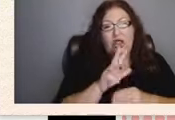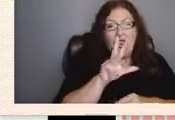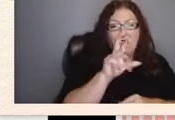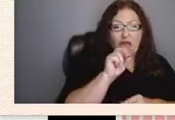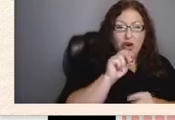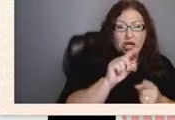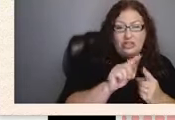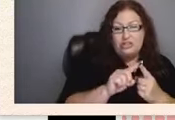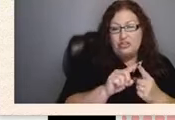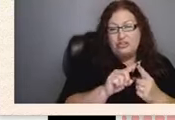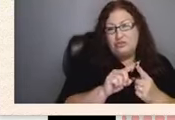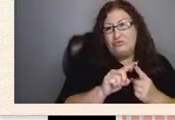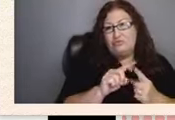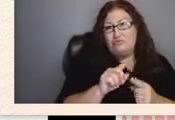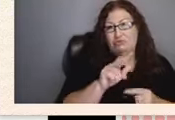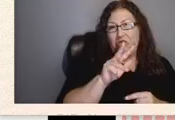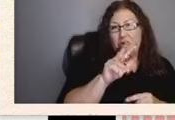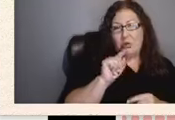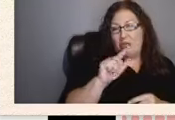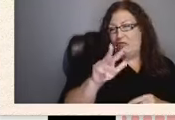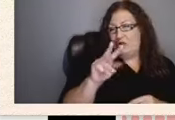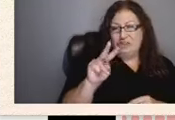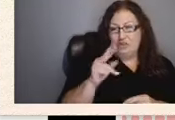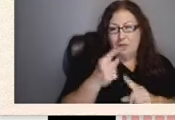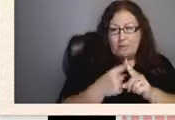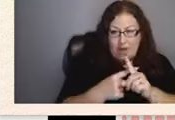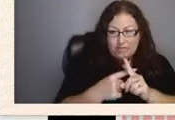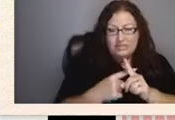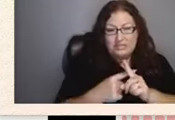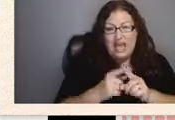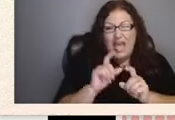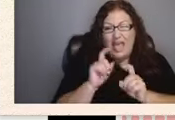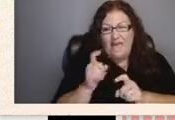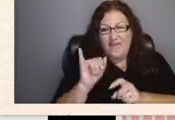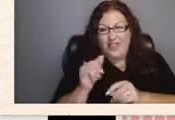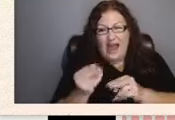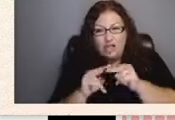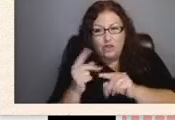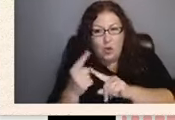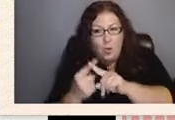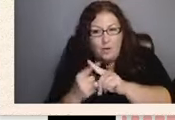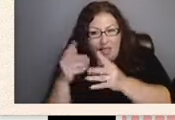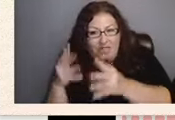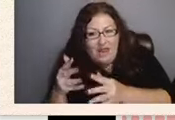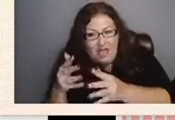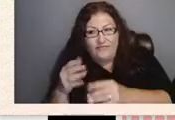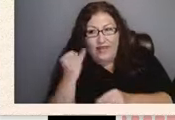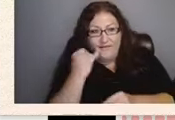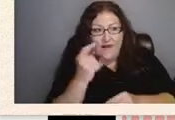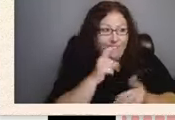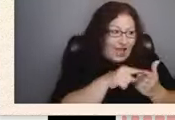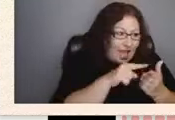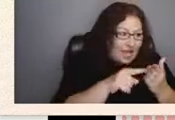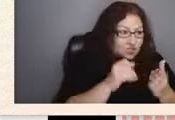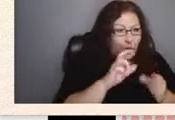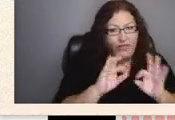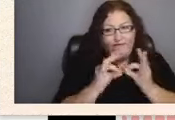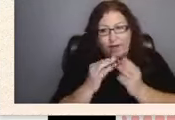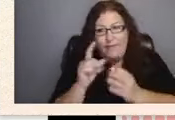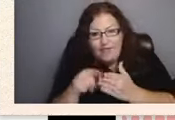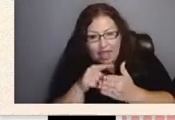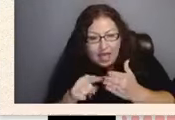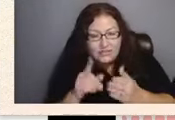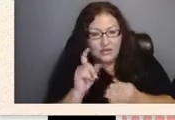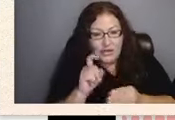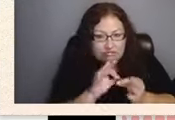31, 32 months, giving that cushion just in case you have to cancel or the family has to cancel, and